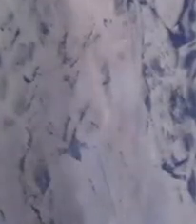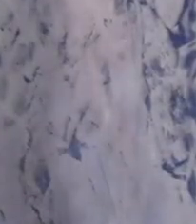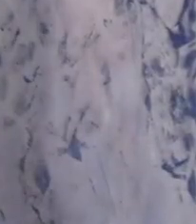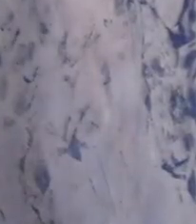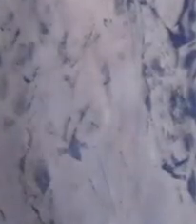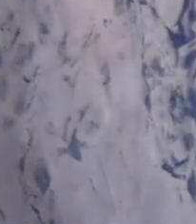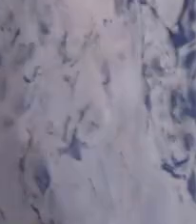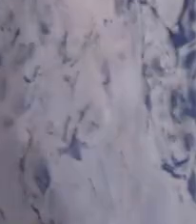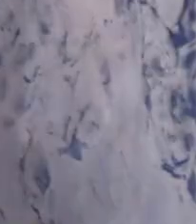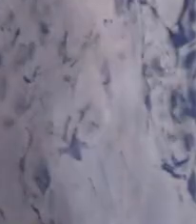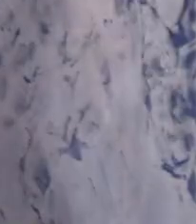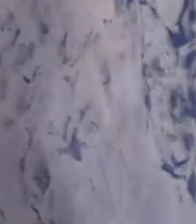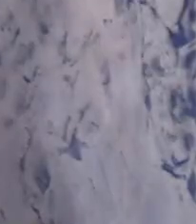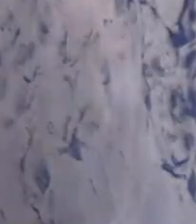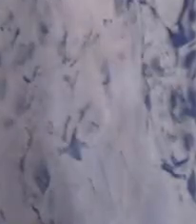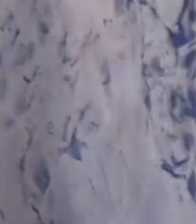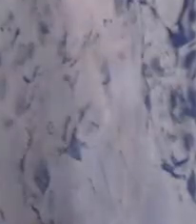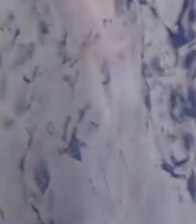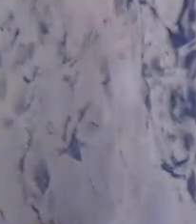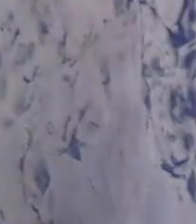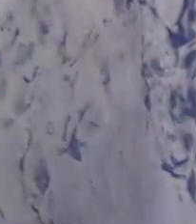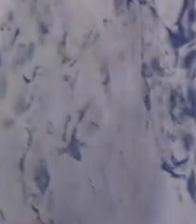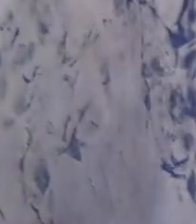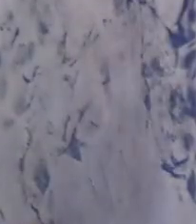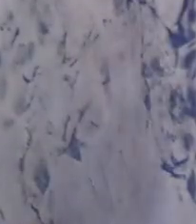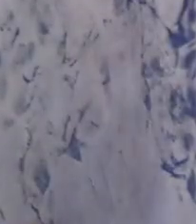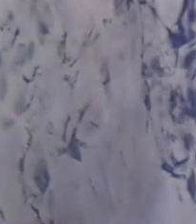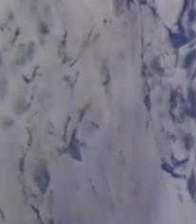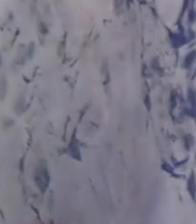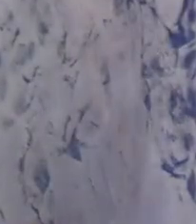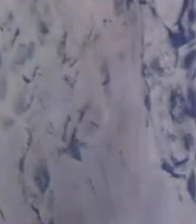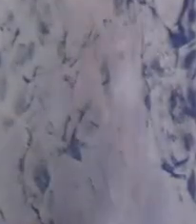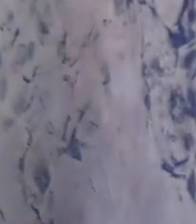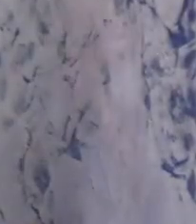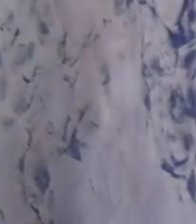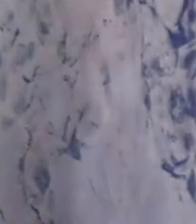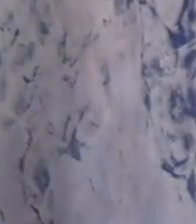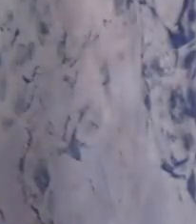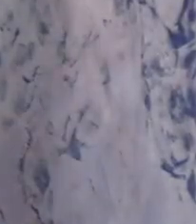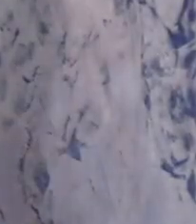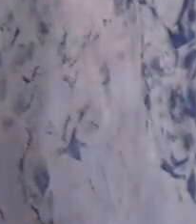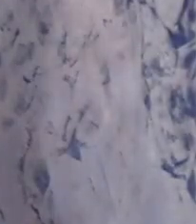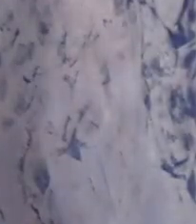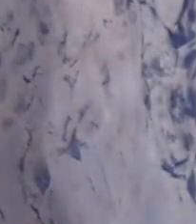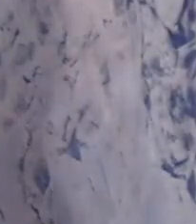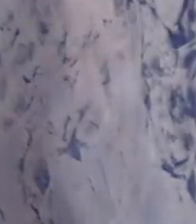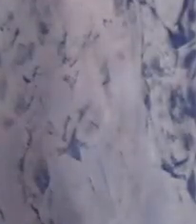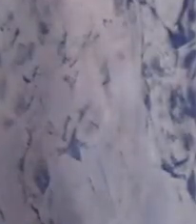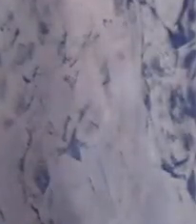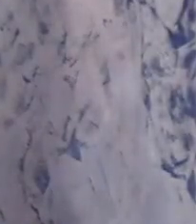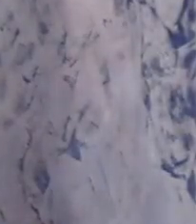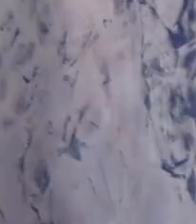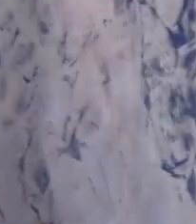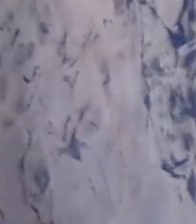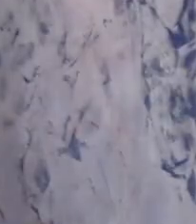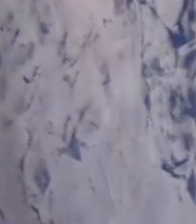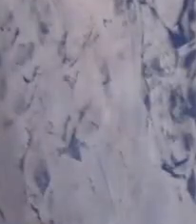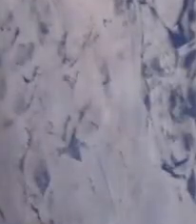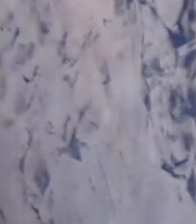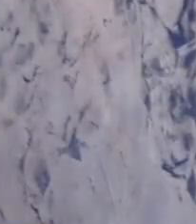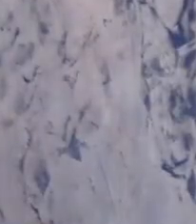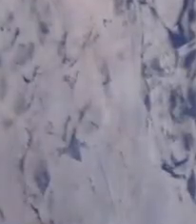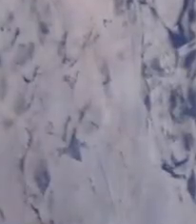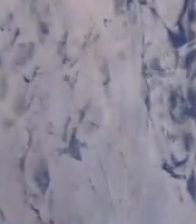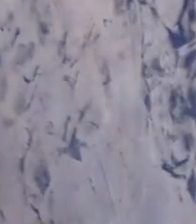on picnic. There was even a leopard by the tree there. And then we had some awards for